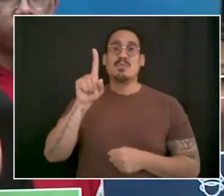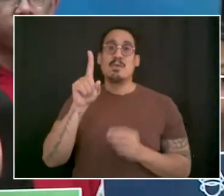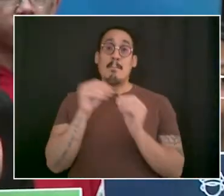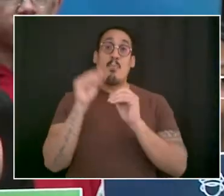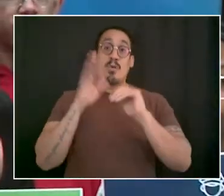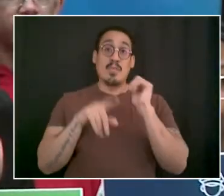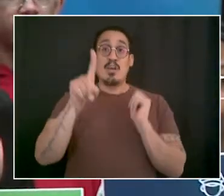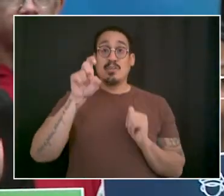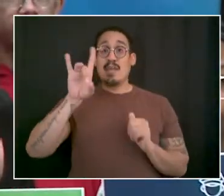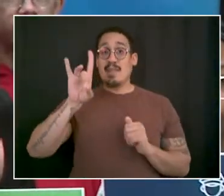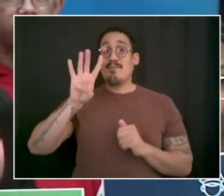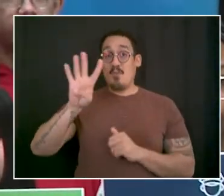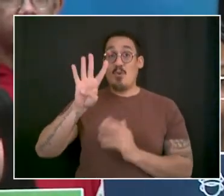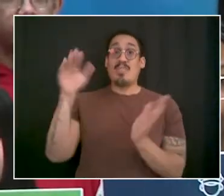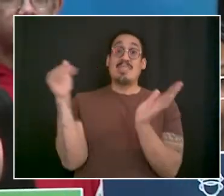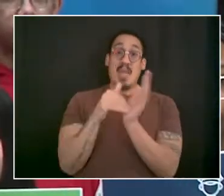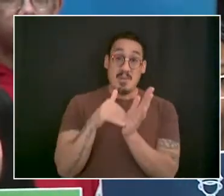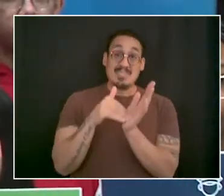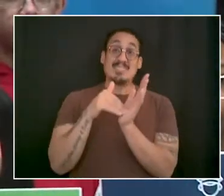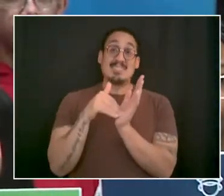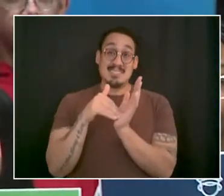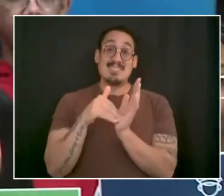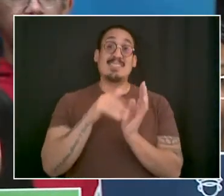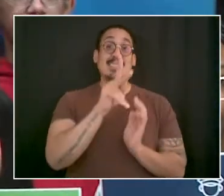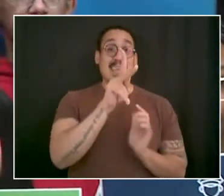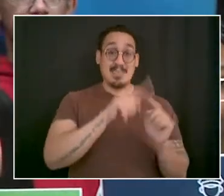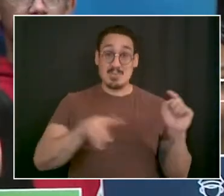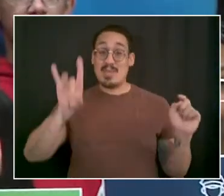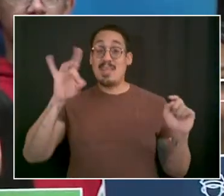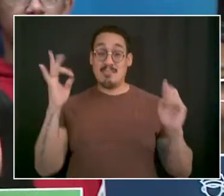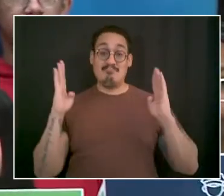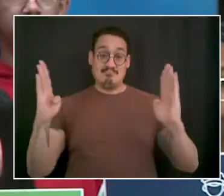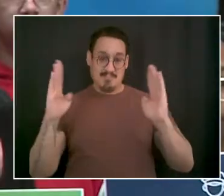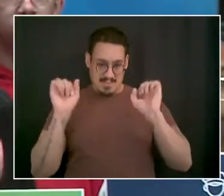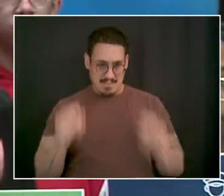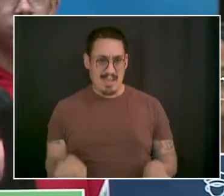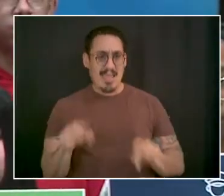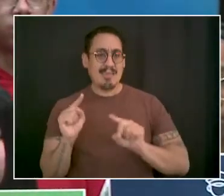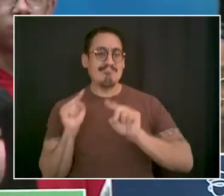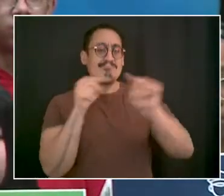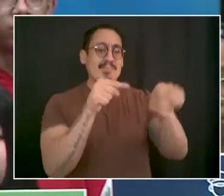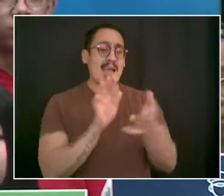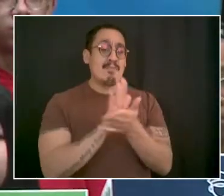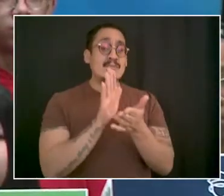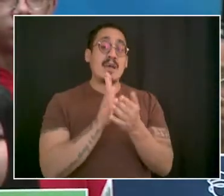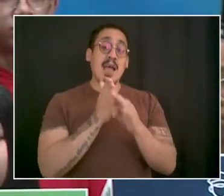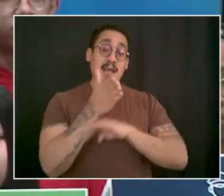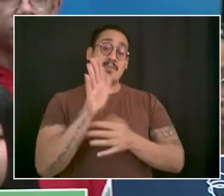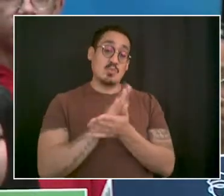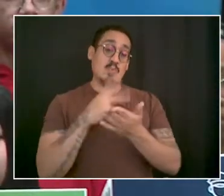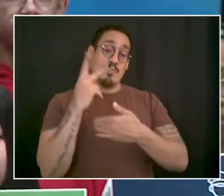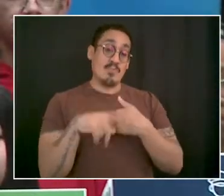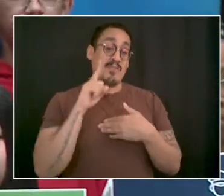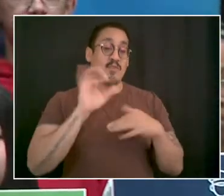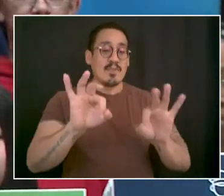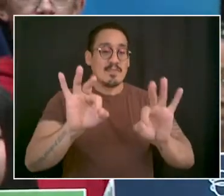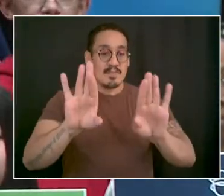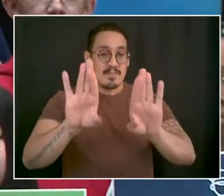184,000 K-8 grade students will be able to attend after school for free.